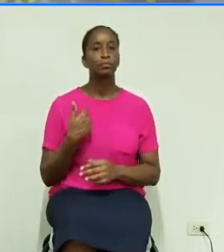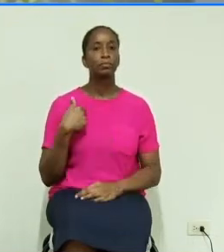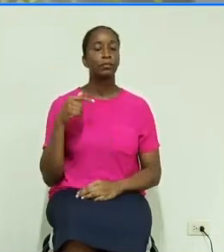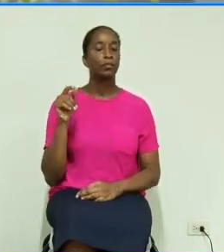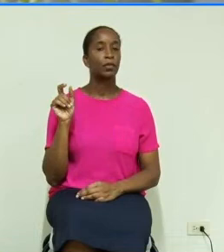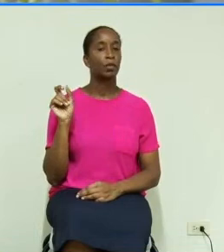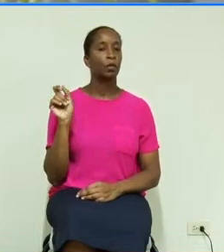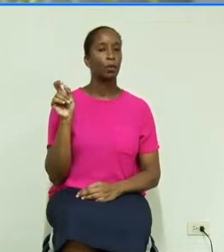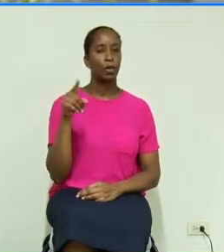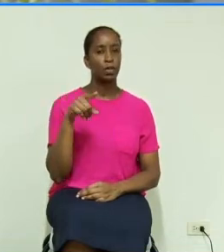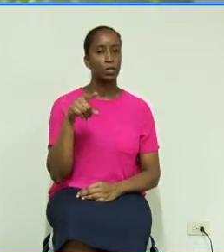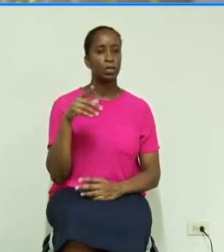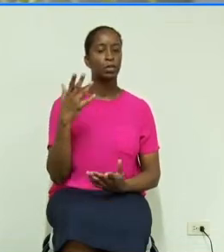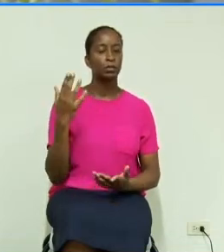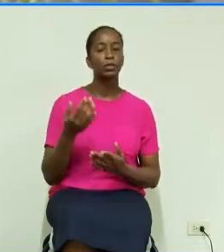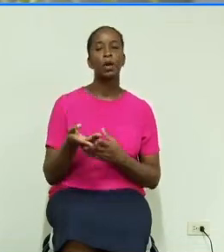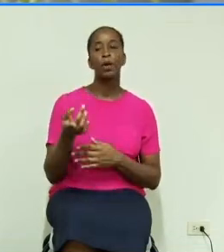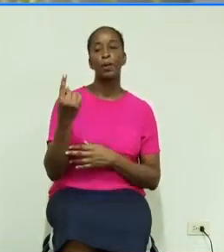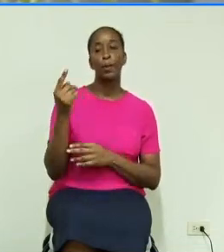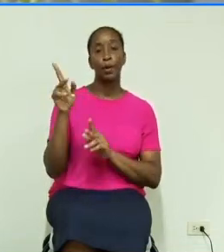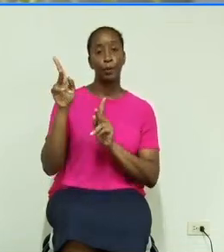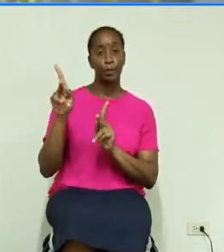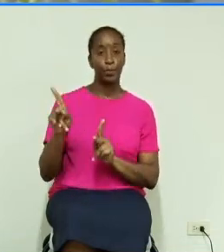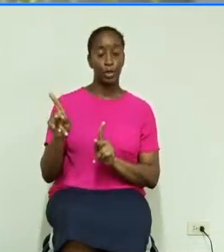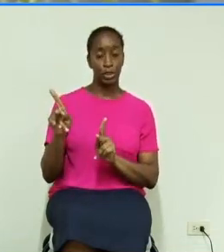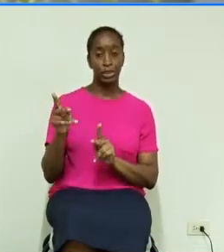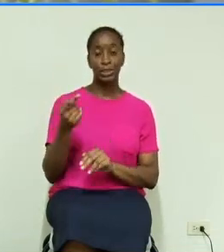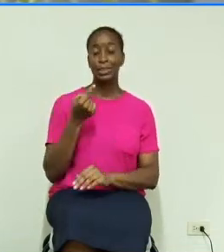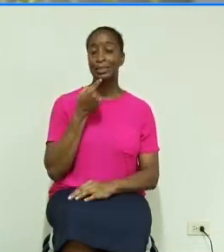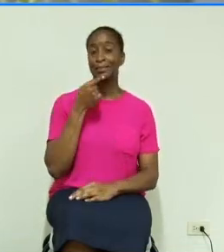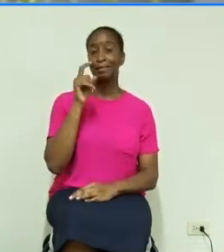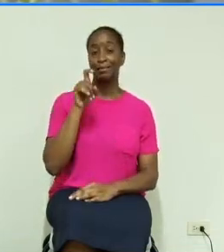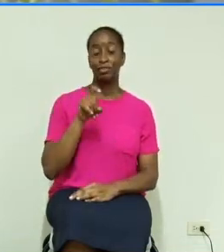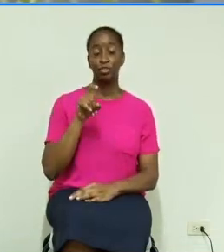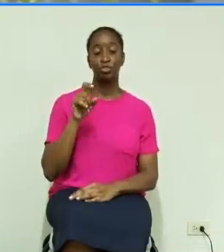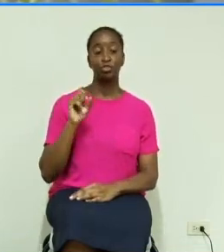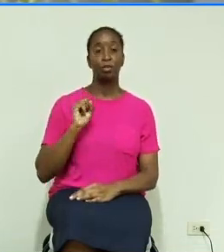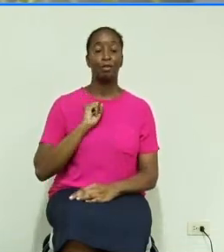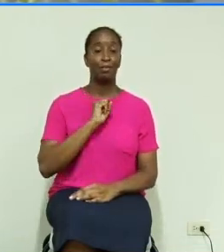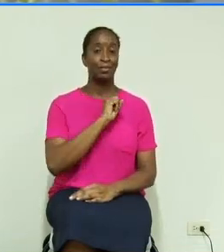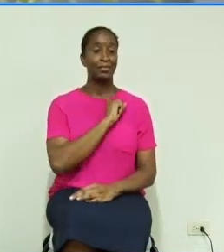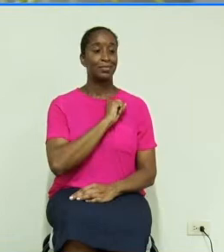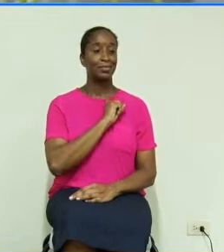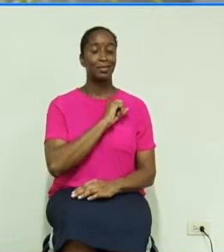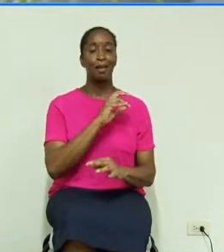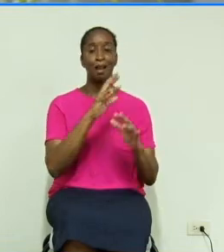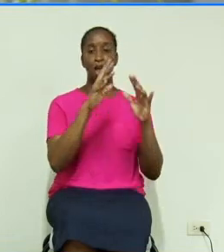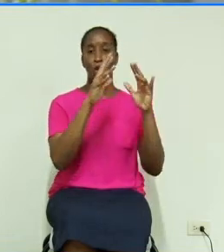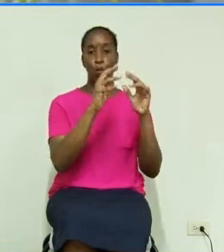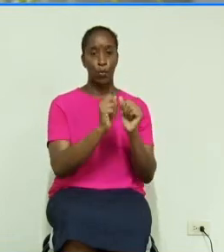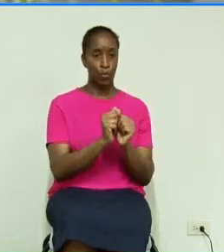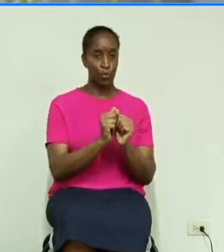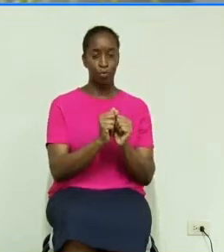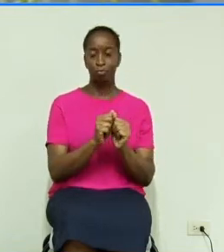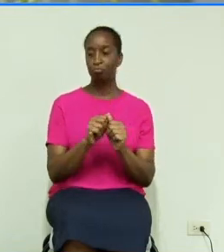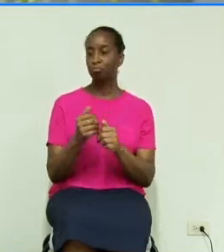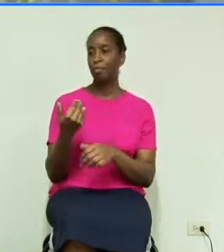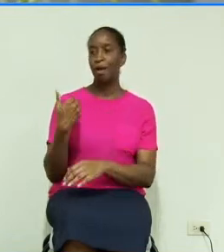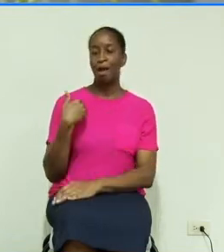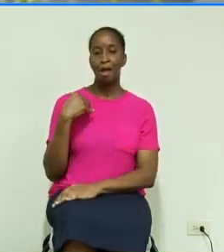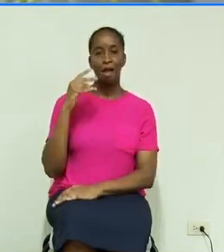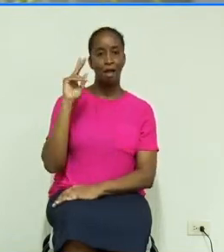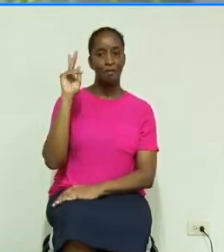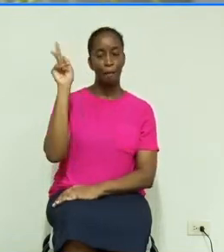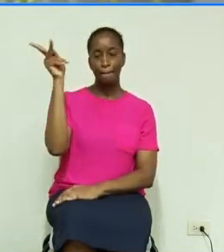from someone online who said that we should scrap the Senate completely and just have a unicameral parliament. And I